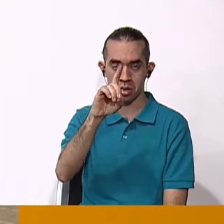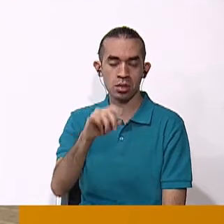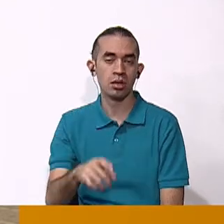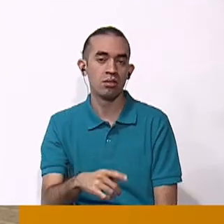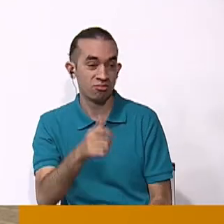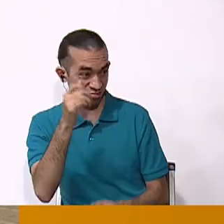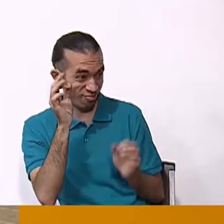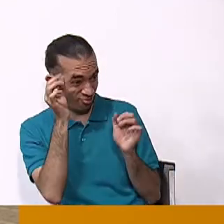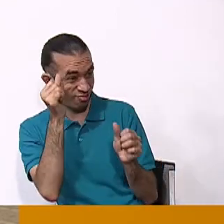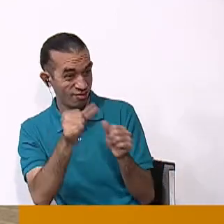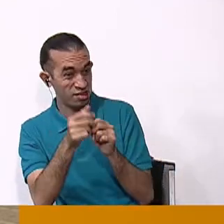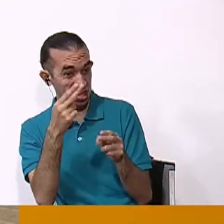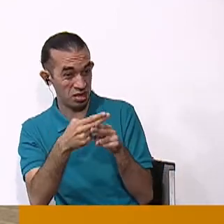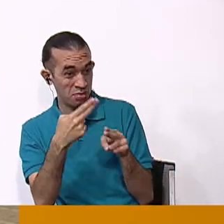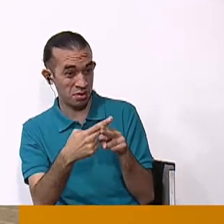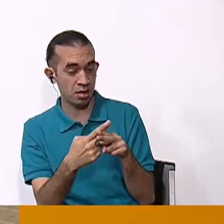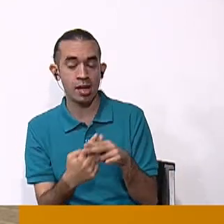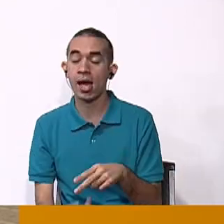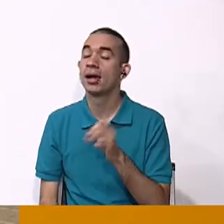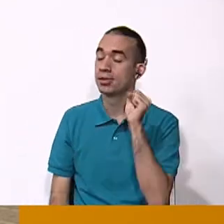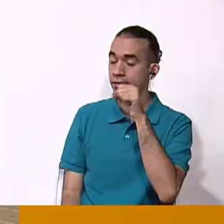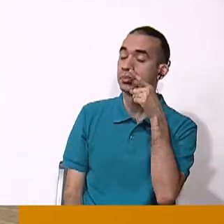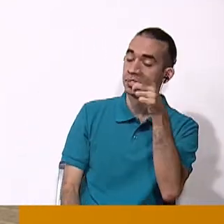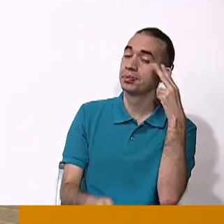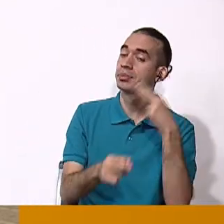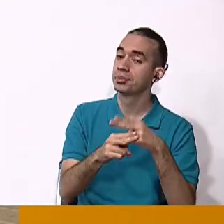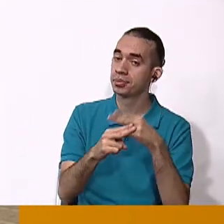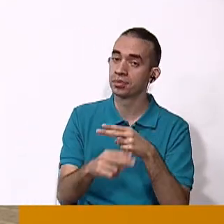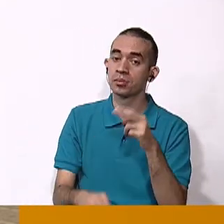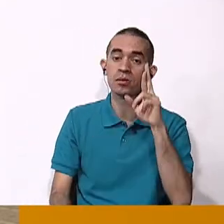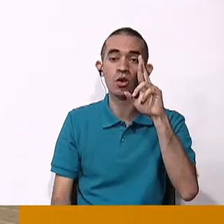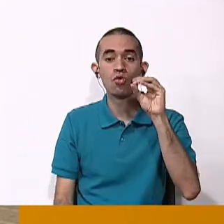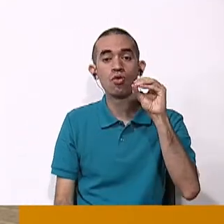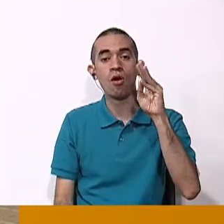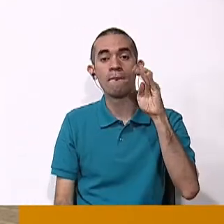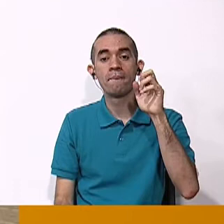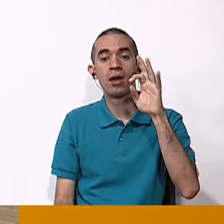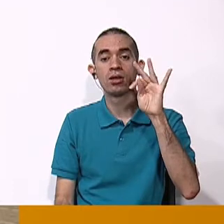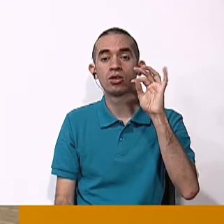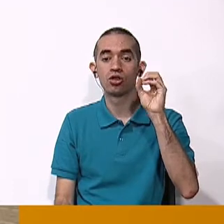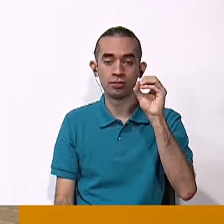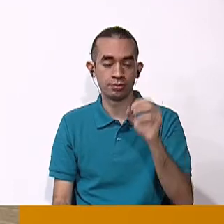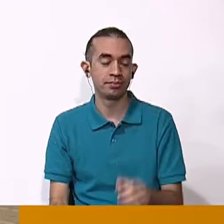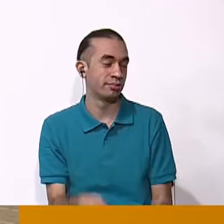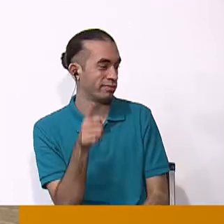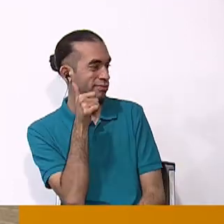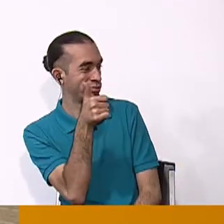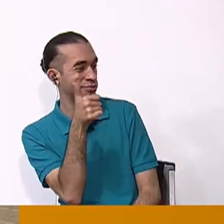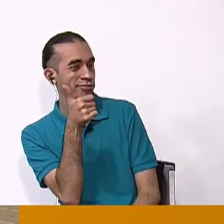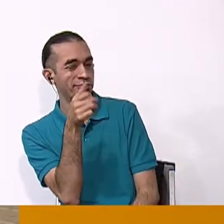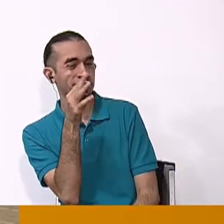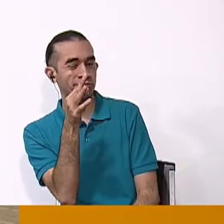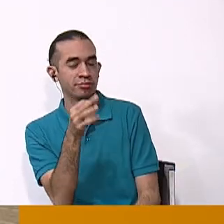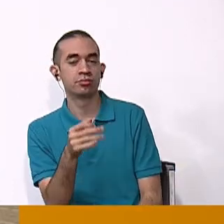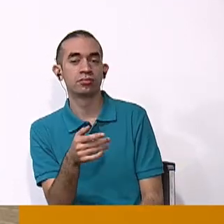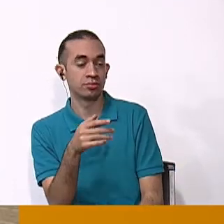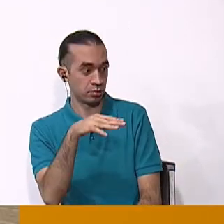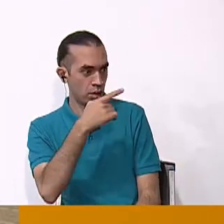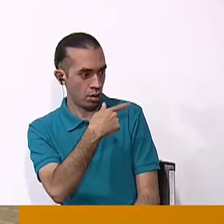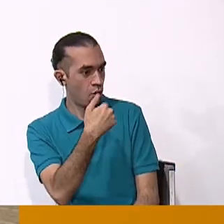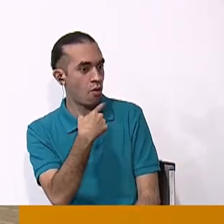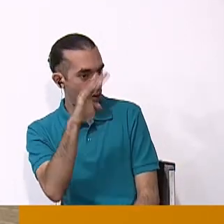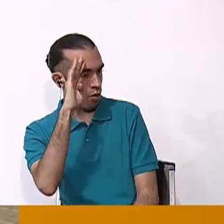remember his name? Yes, his name is Roberto. Oh, very good. Okay, say hello